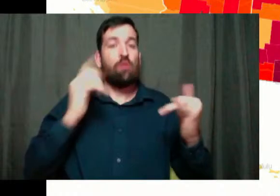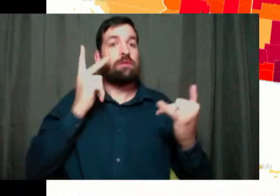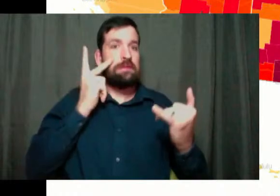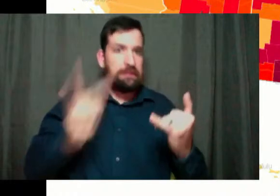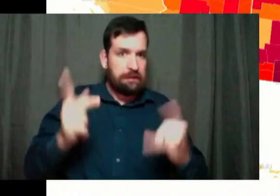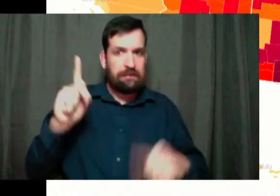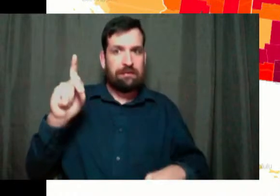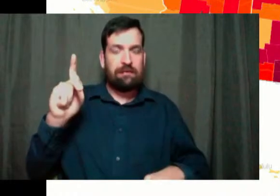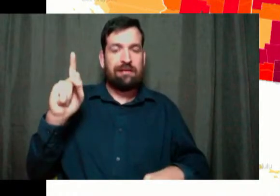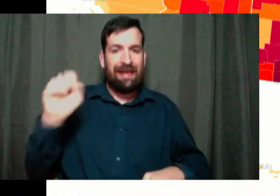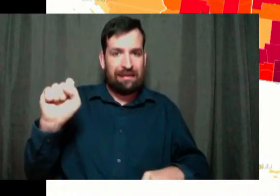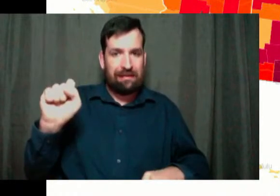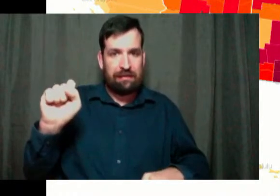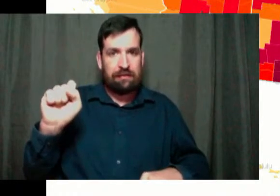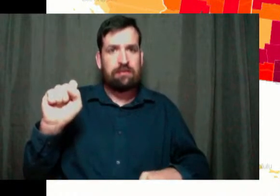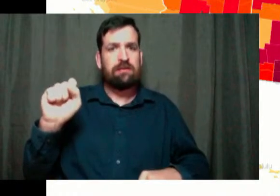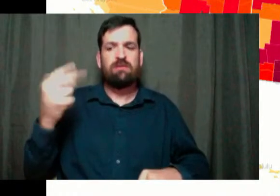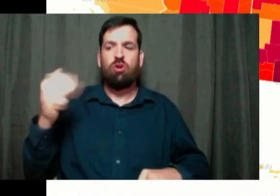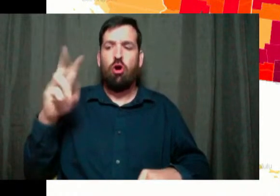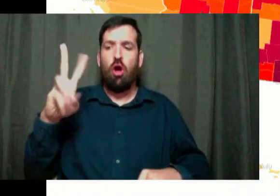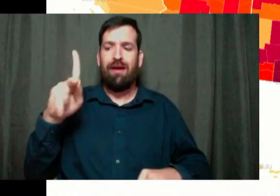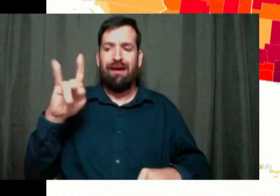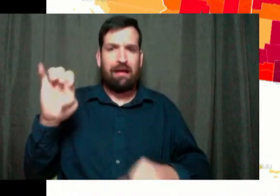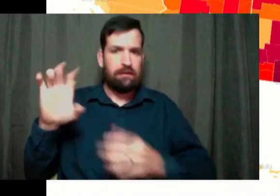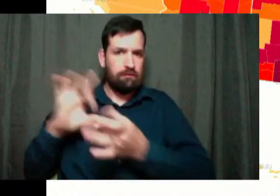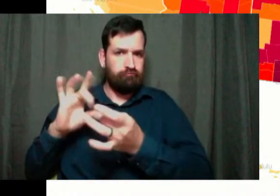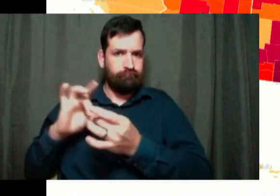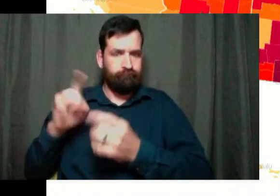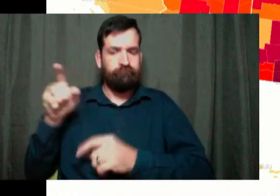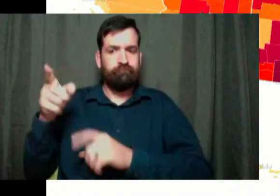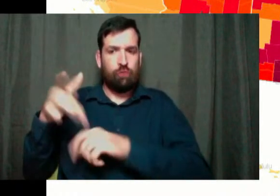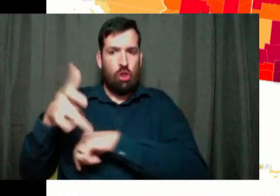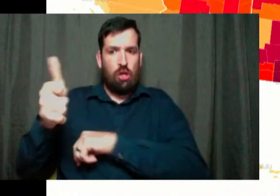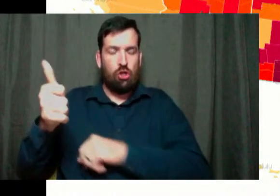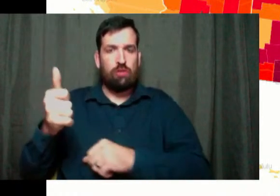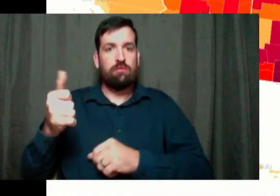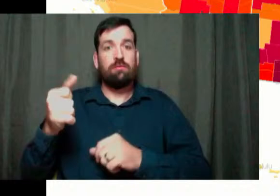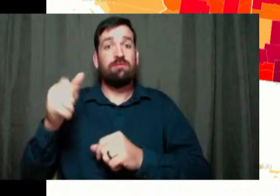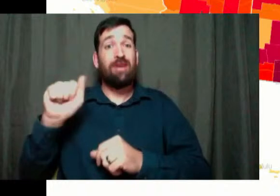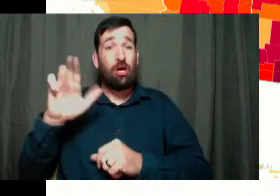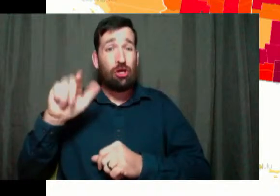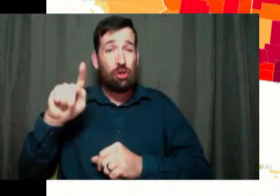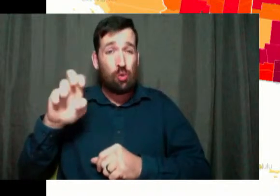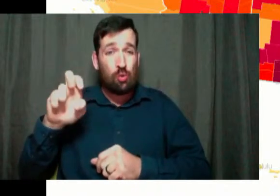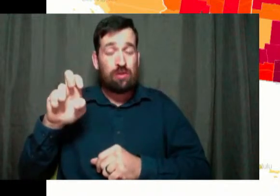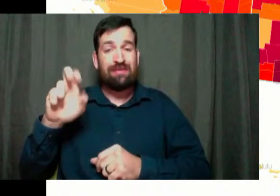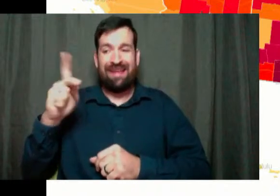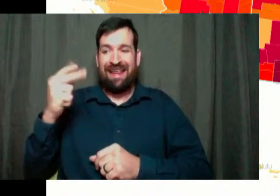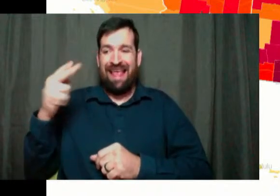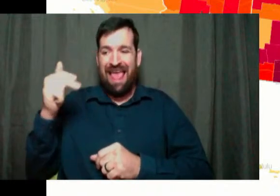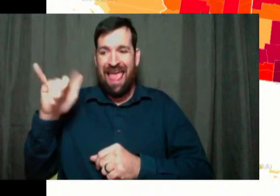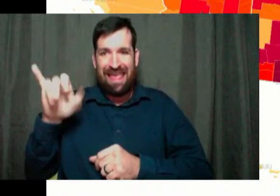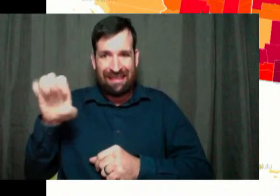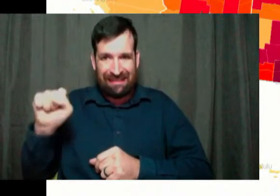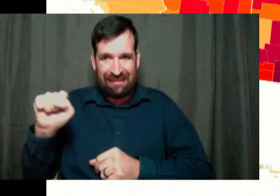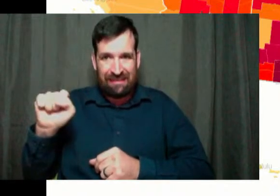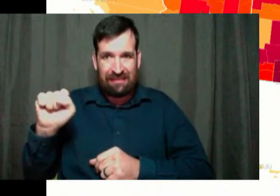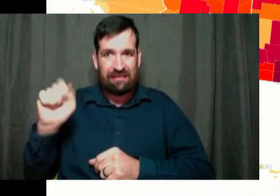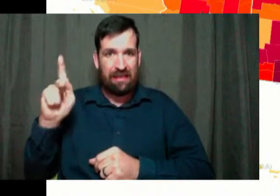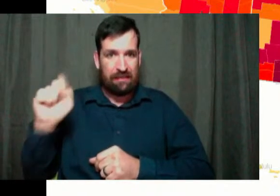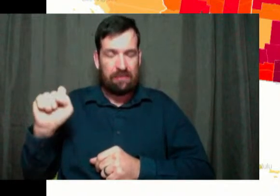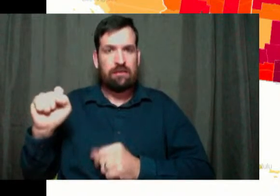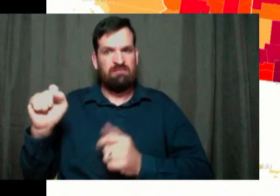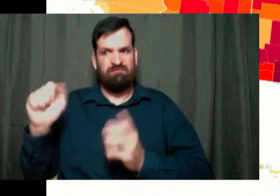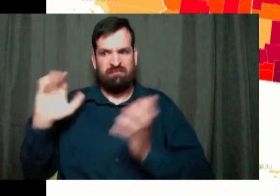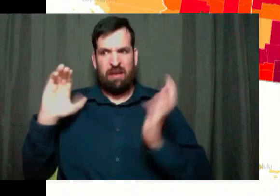to Hawkeye's earlier point, the number of cases, acute cases at Hayes, is almost as high as the number of acute cases here at KU, which generally just